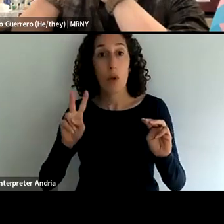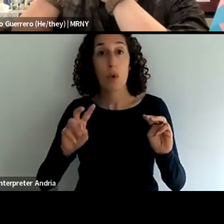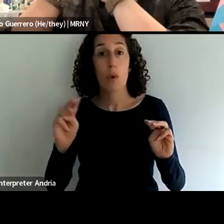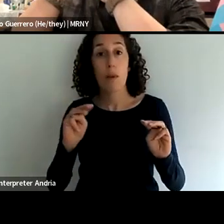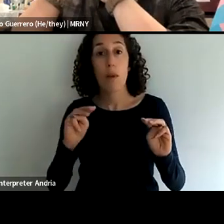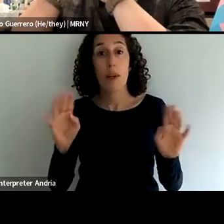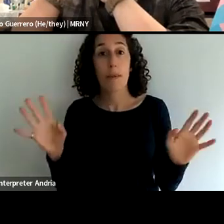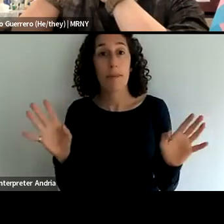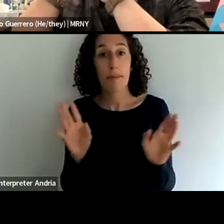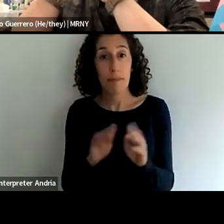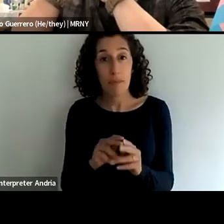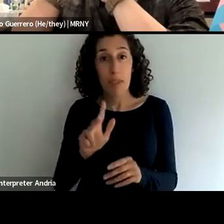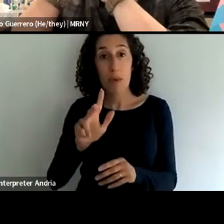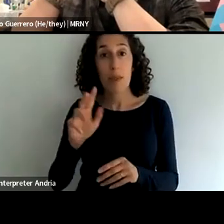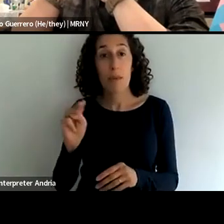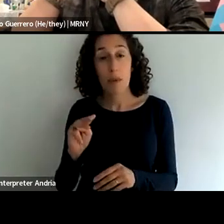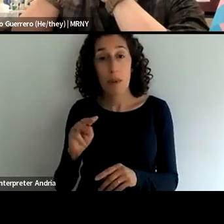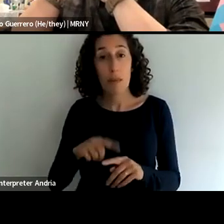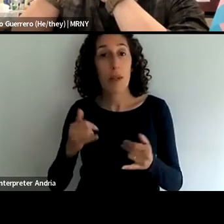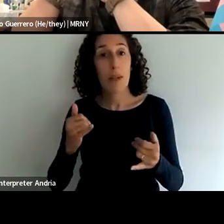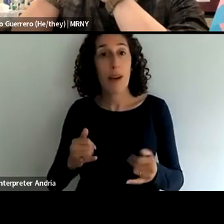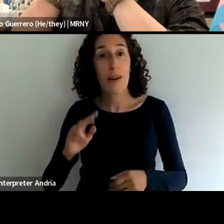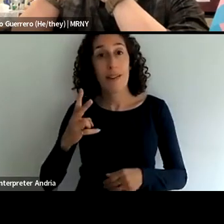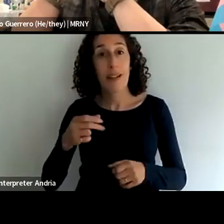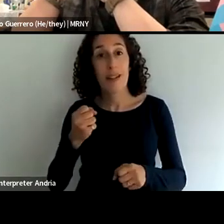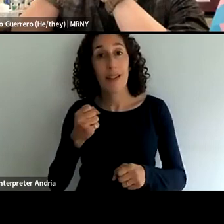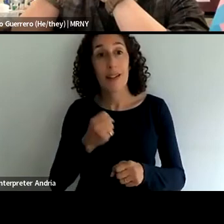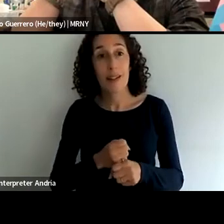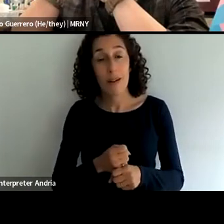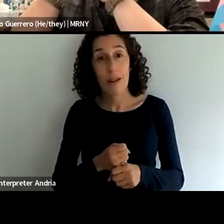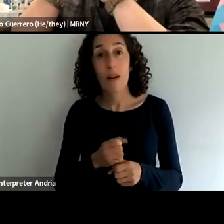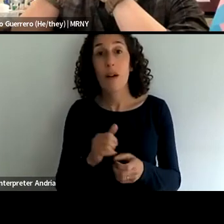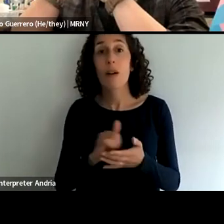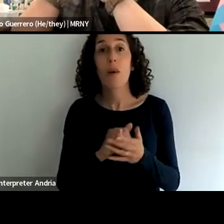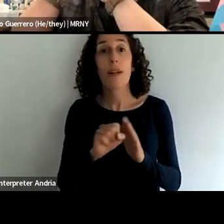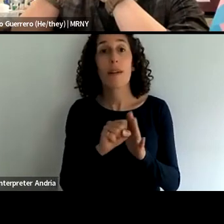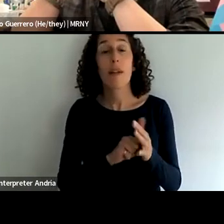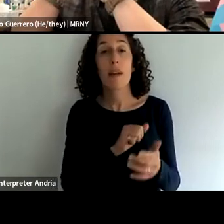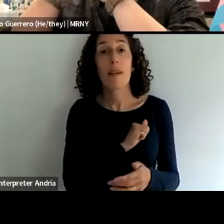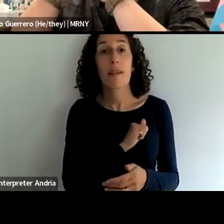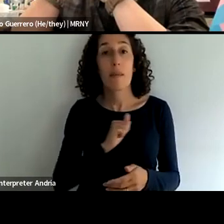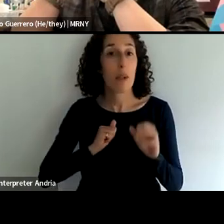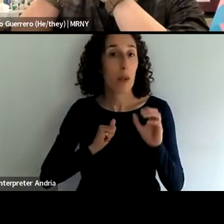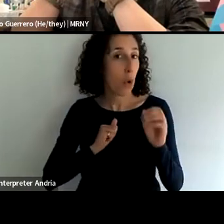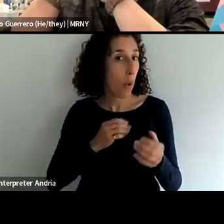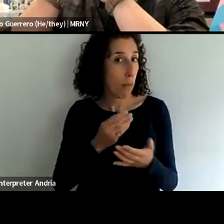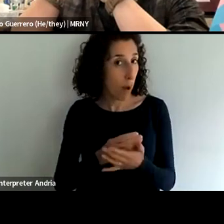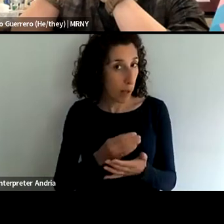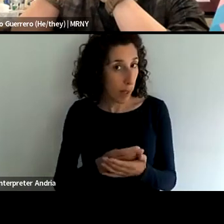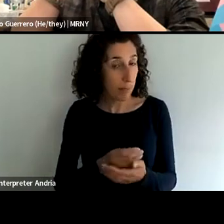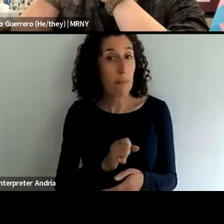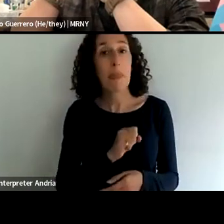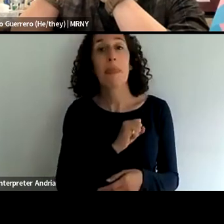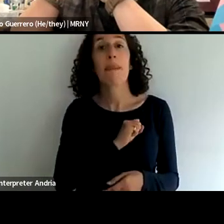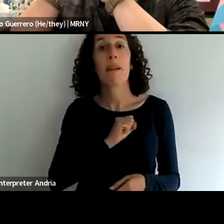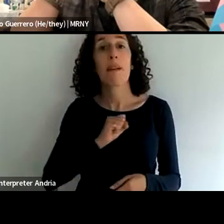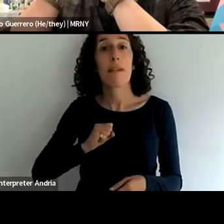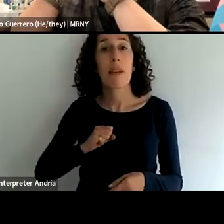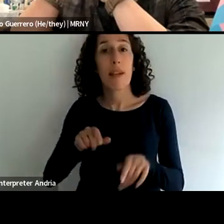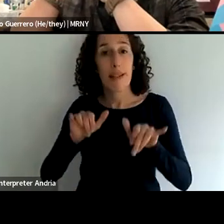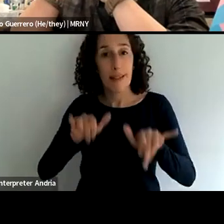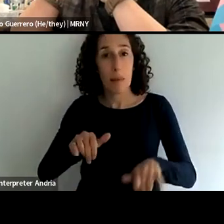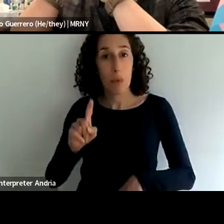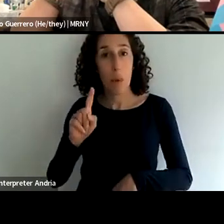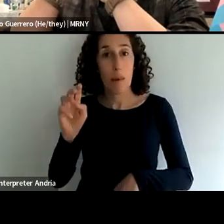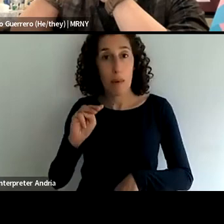second year. The New York State Assembly put up no money. The New York State Senate put up $1 million just as they did last